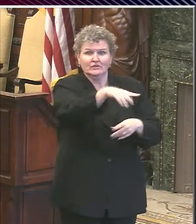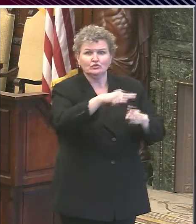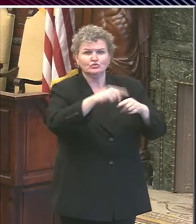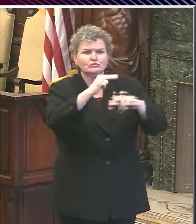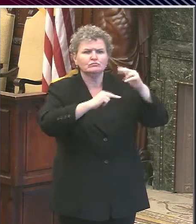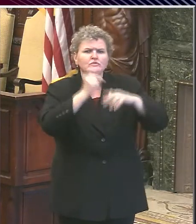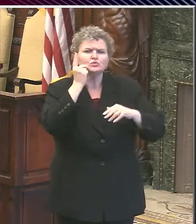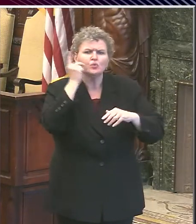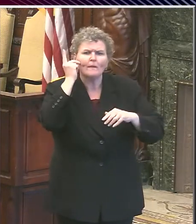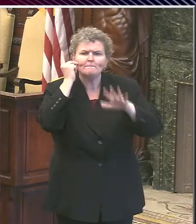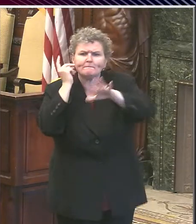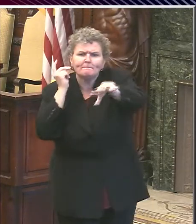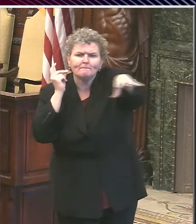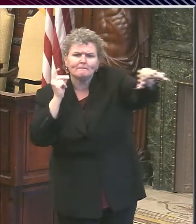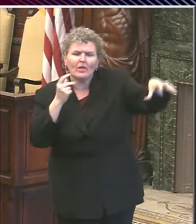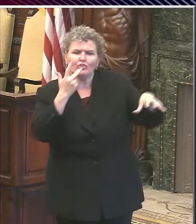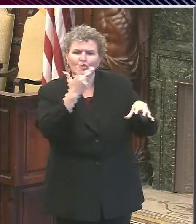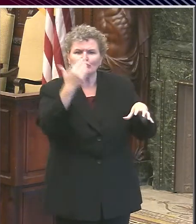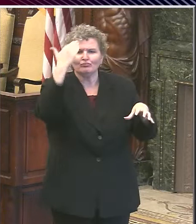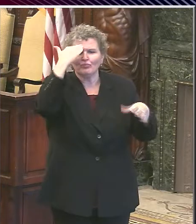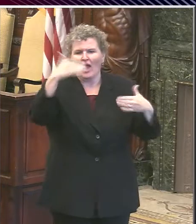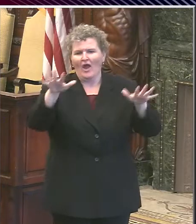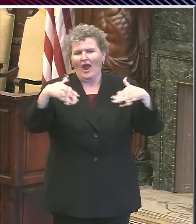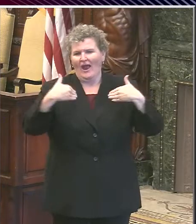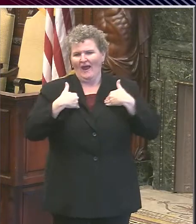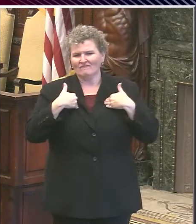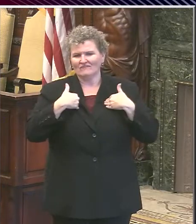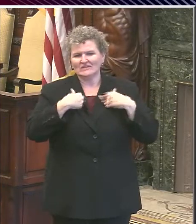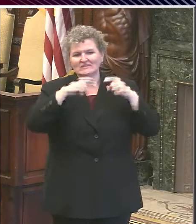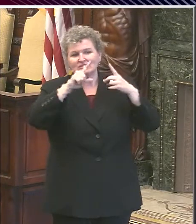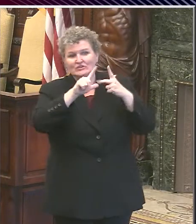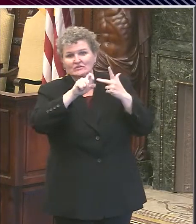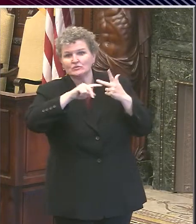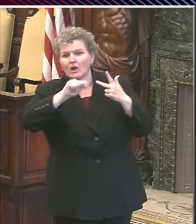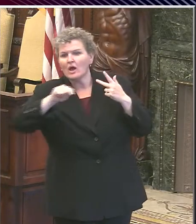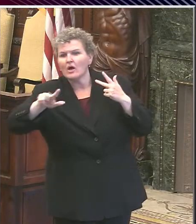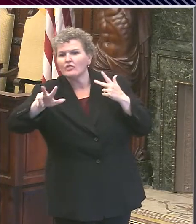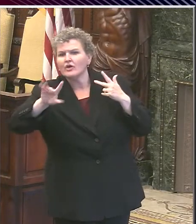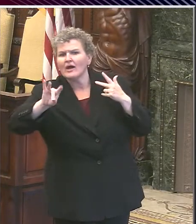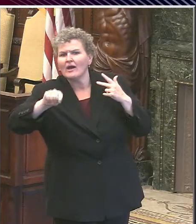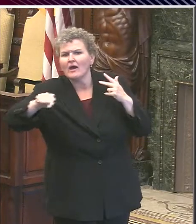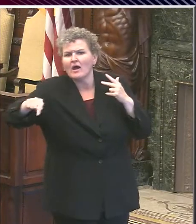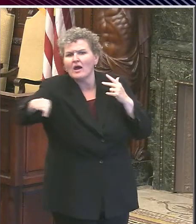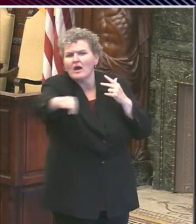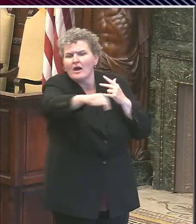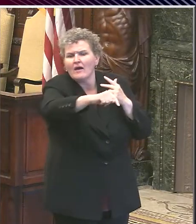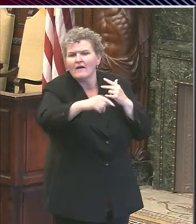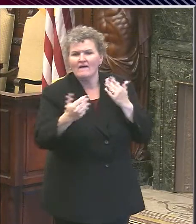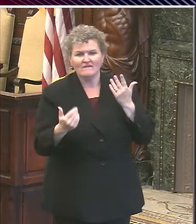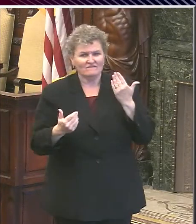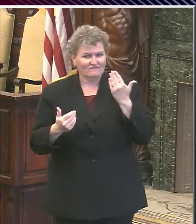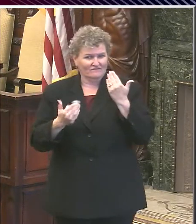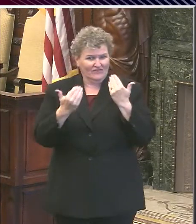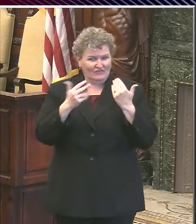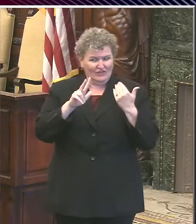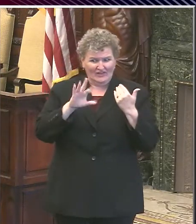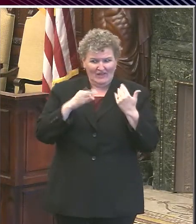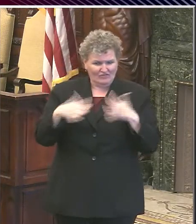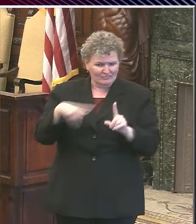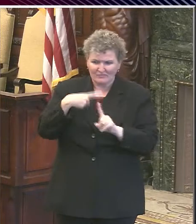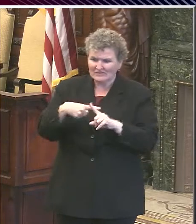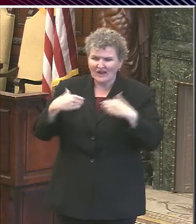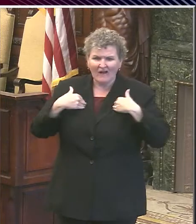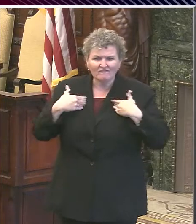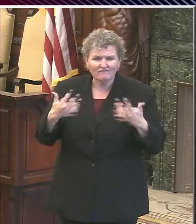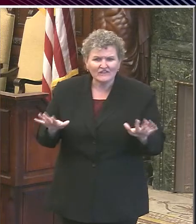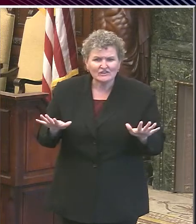3 known cases in it. We tested 38 people, of which 15 or 39% tested positive. Then yesterday,